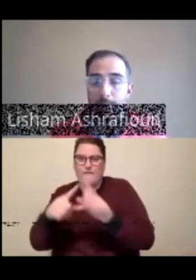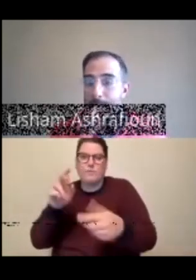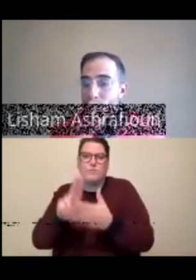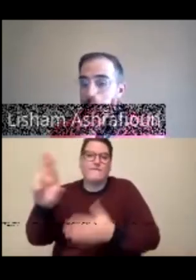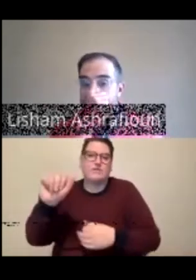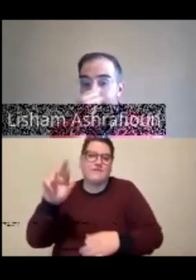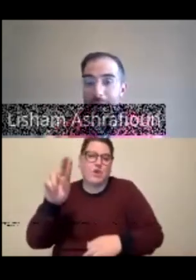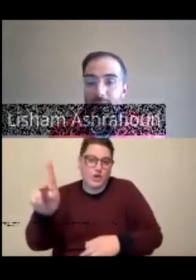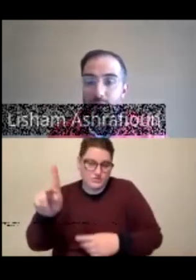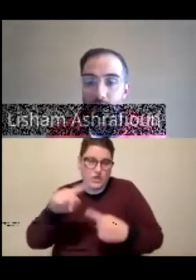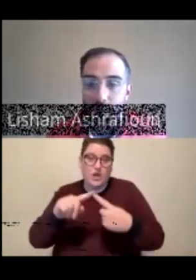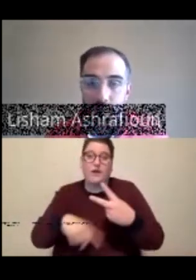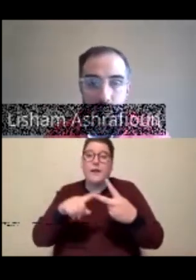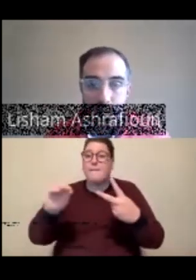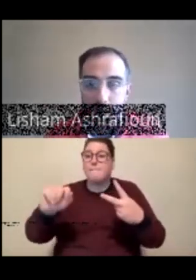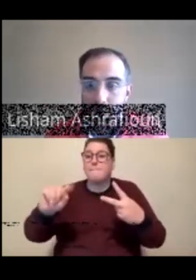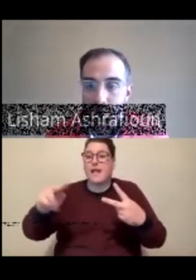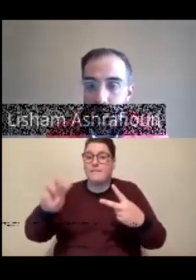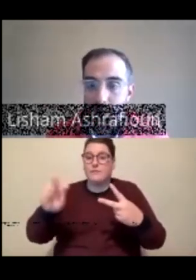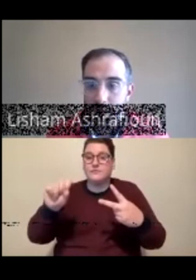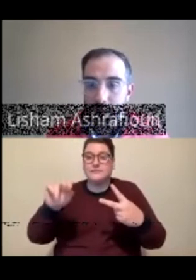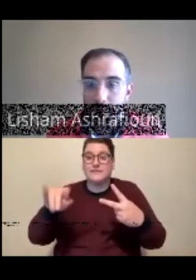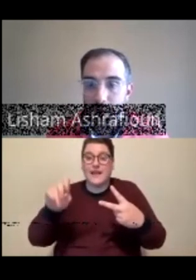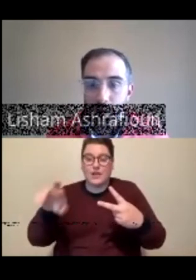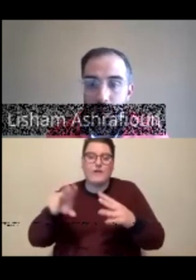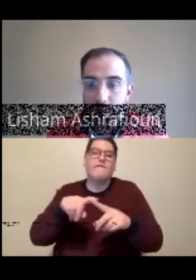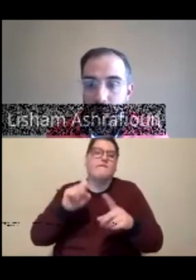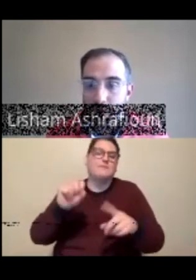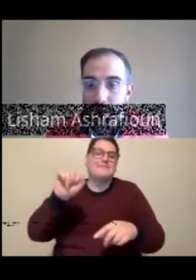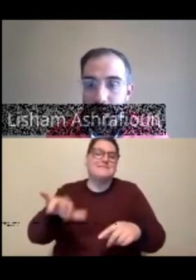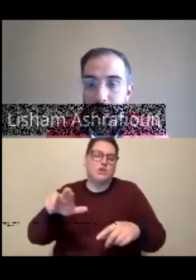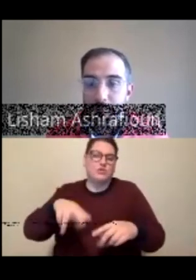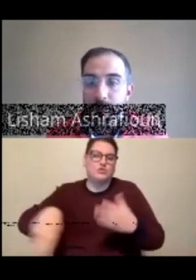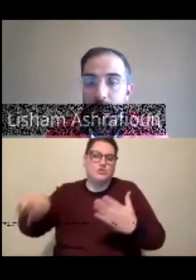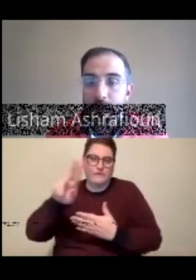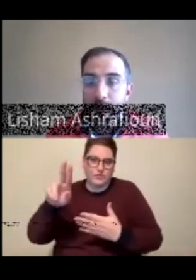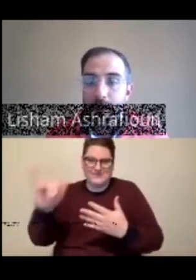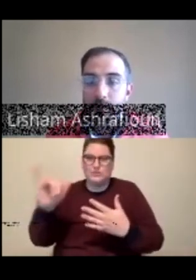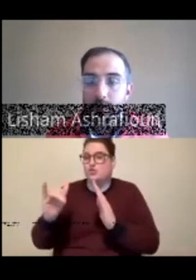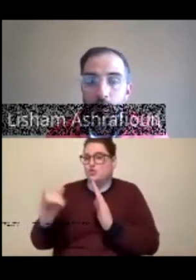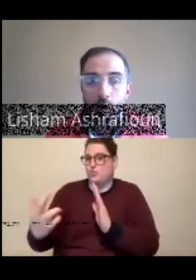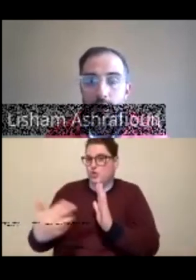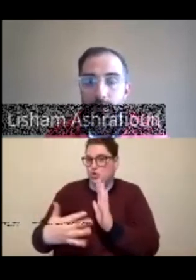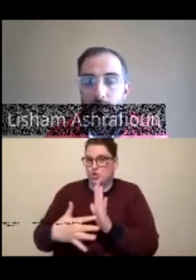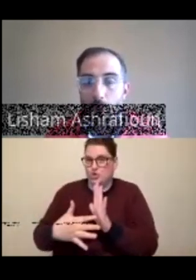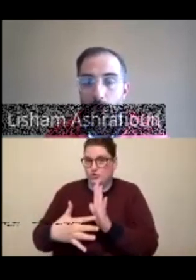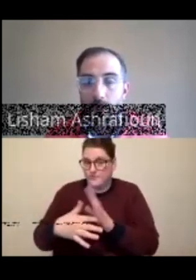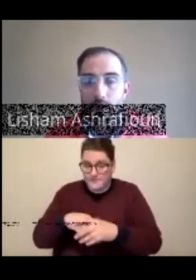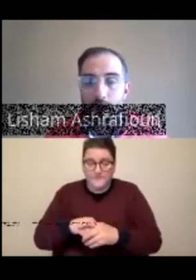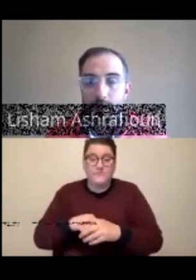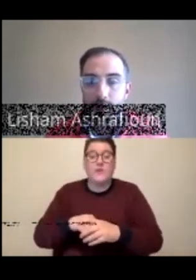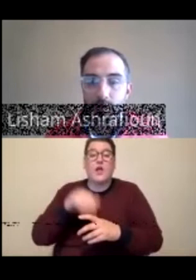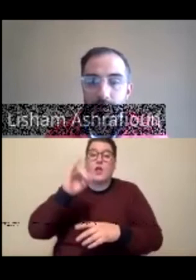Arkansas, and Matthew Snyder's from Syracuse University, and he'll be going into his junior year. And this program